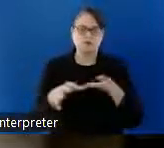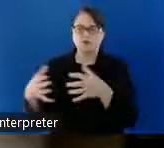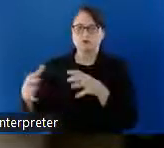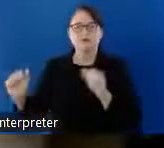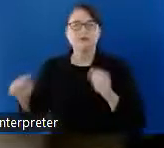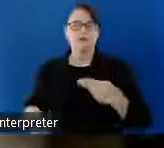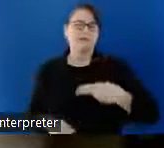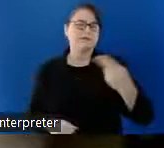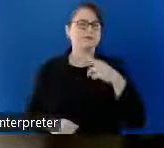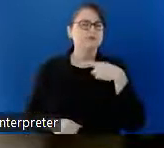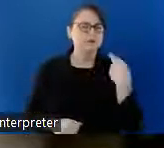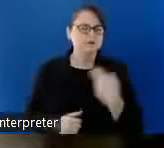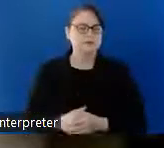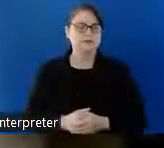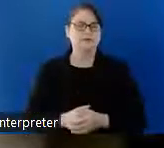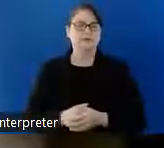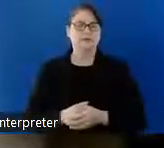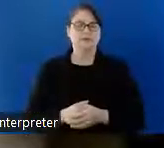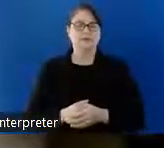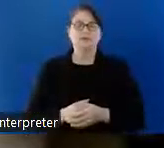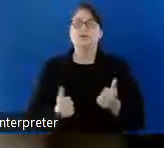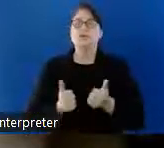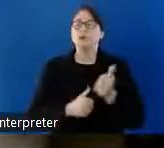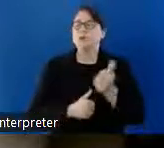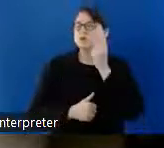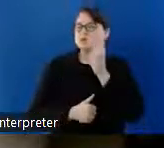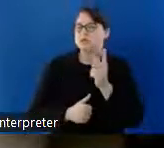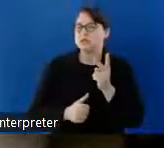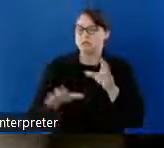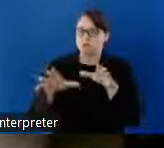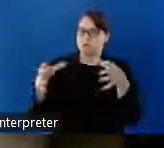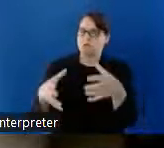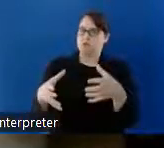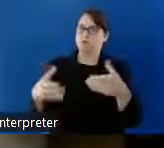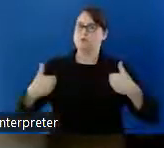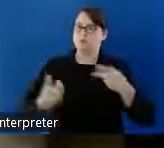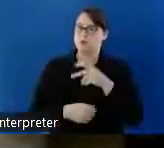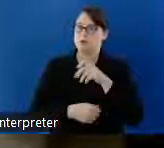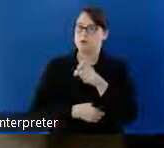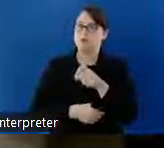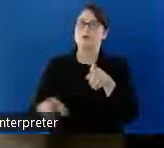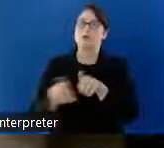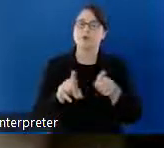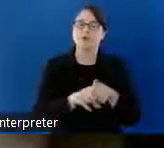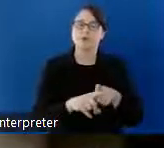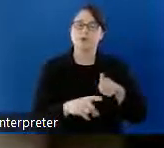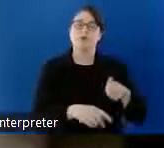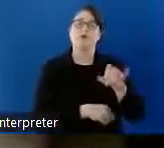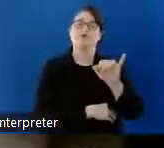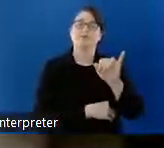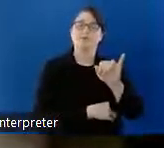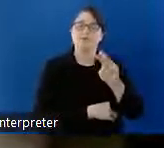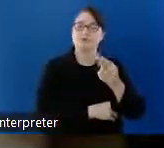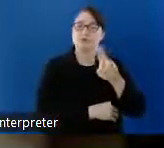this outbreak have mostly been seen in people with monkeypox who are also immunocompromised. I think on